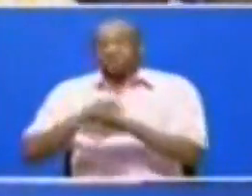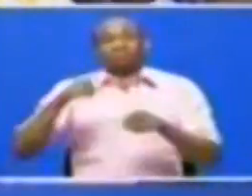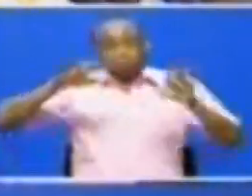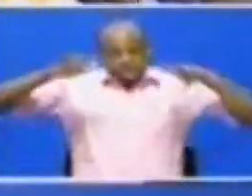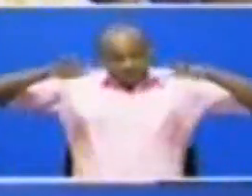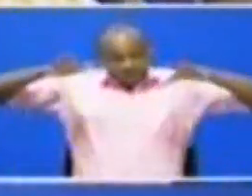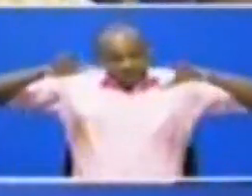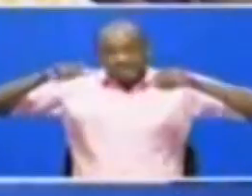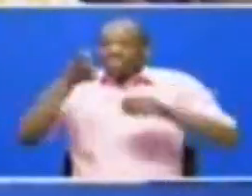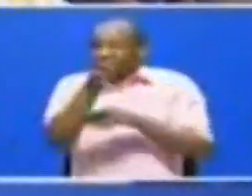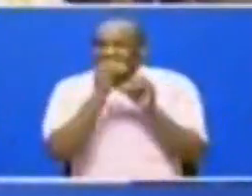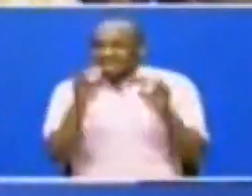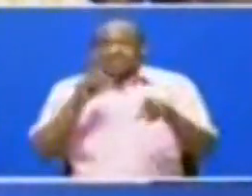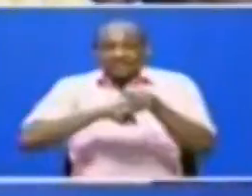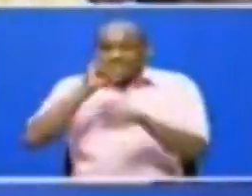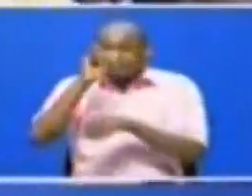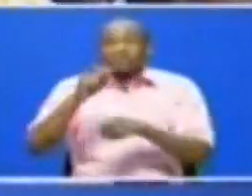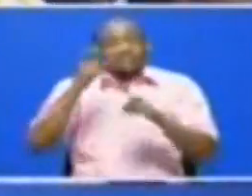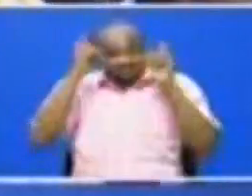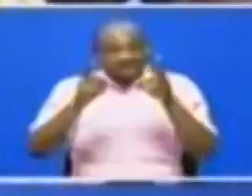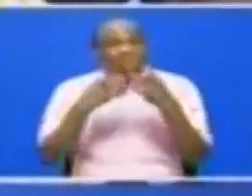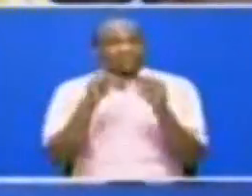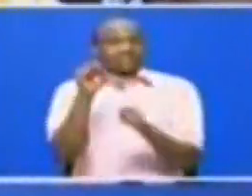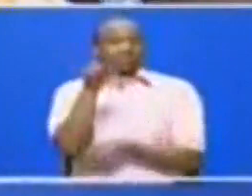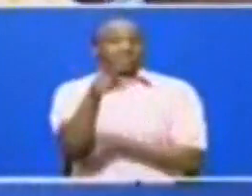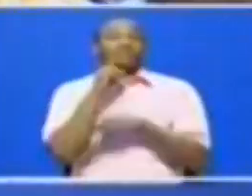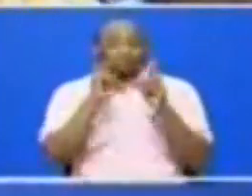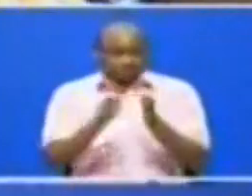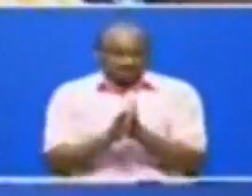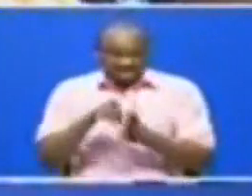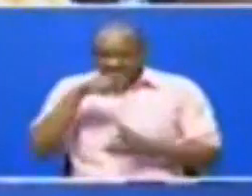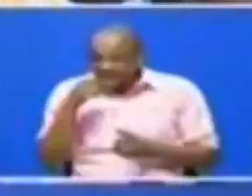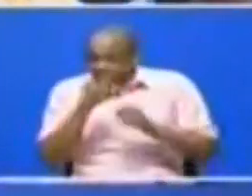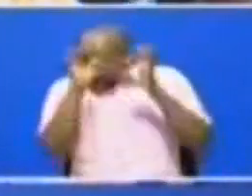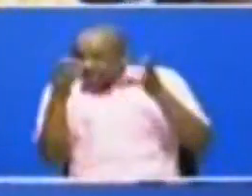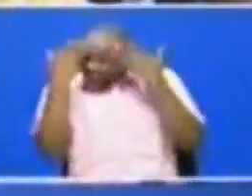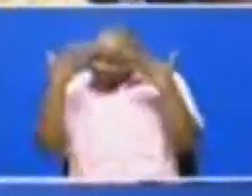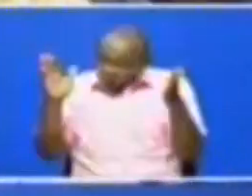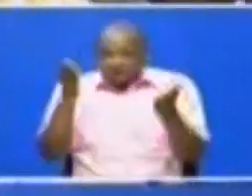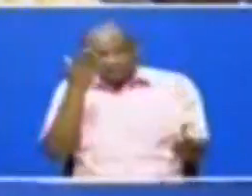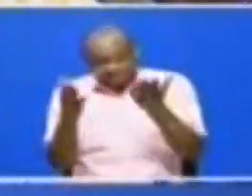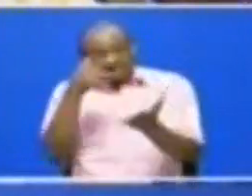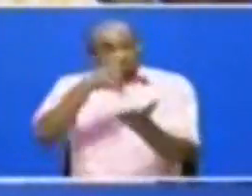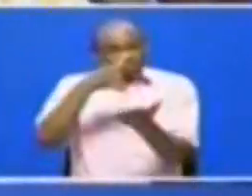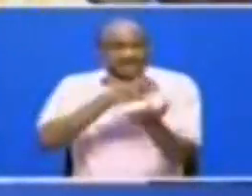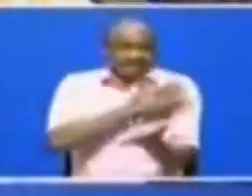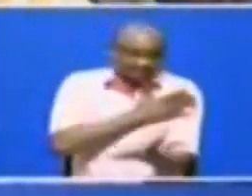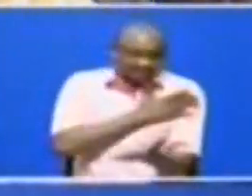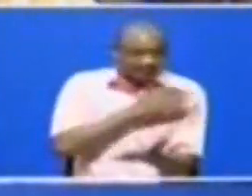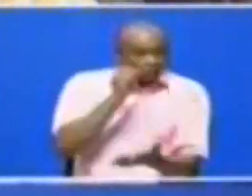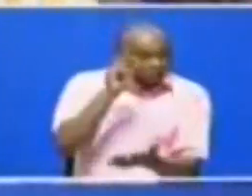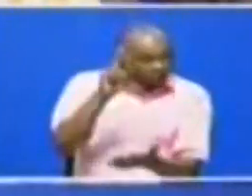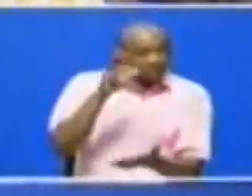in action since IABC declared the presidential results. It still remains unclear whether he's still in NASA